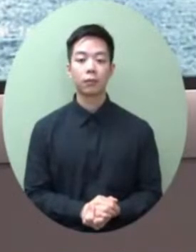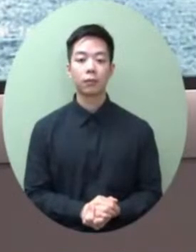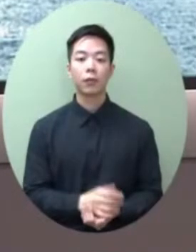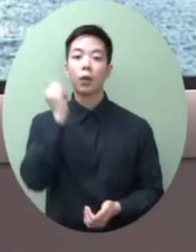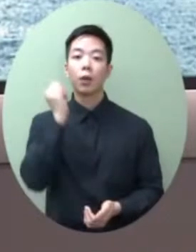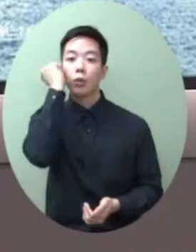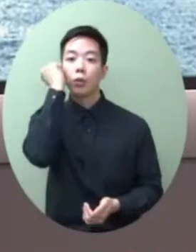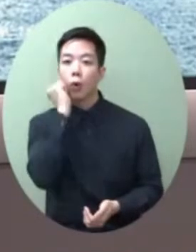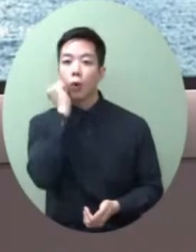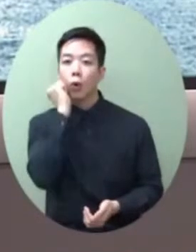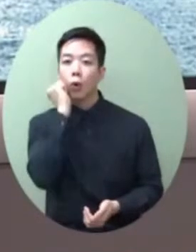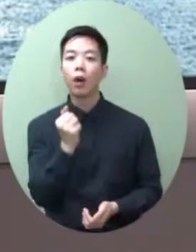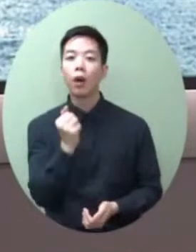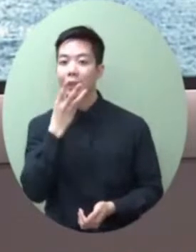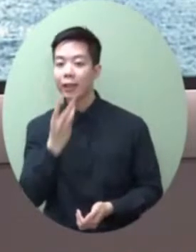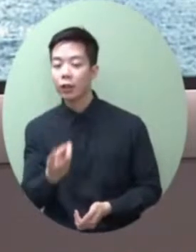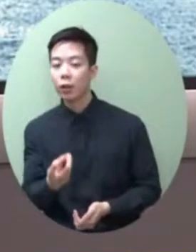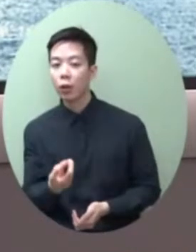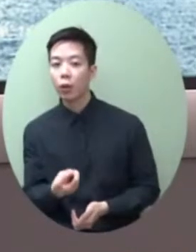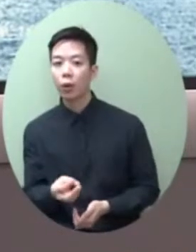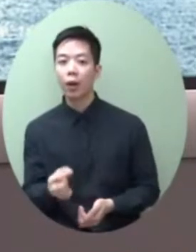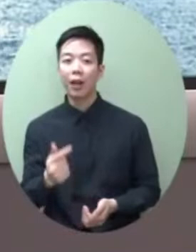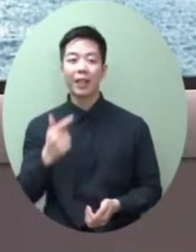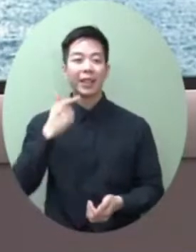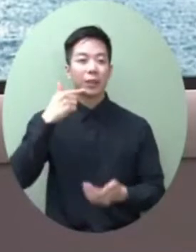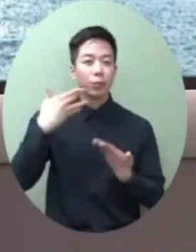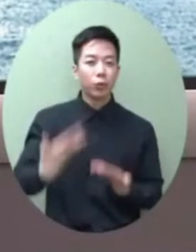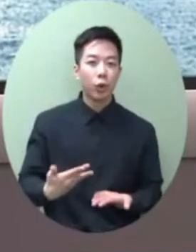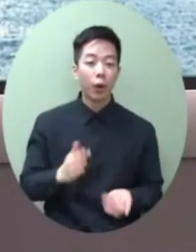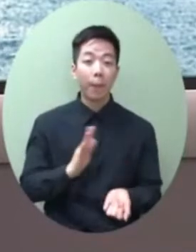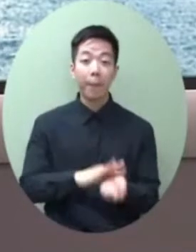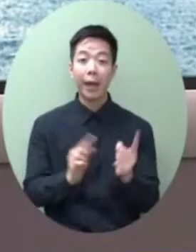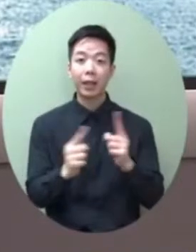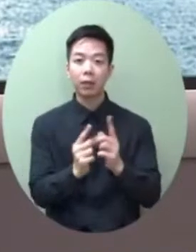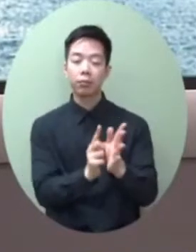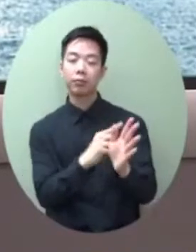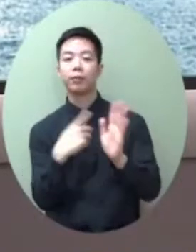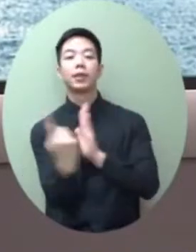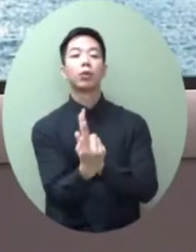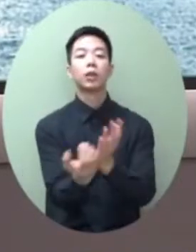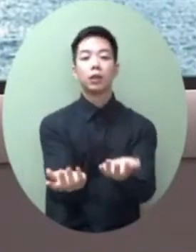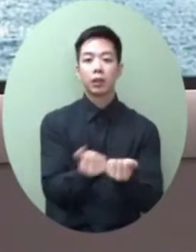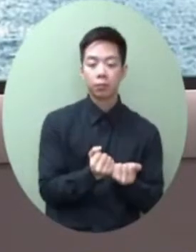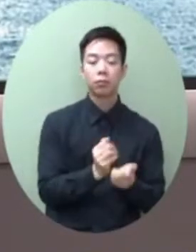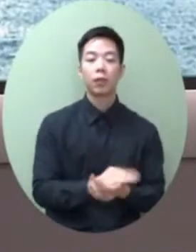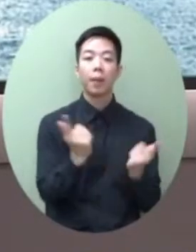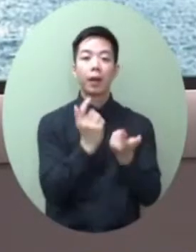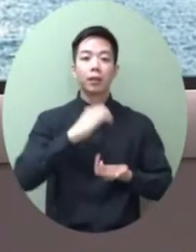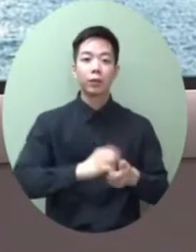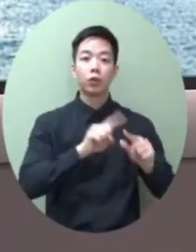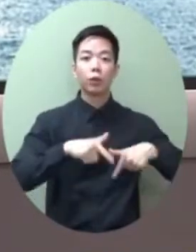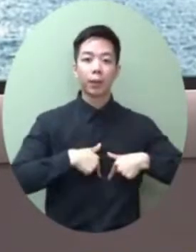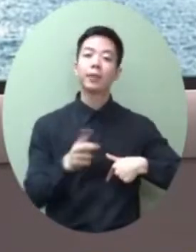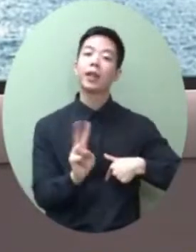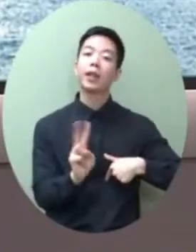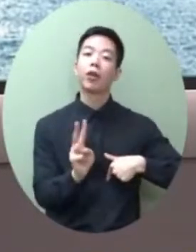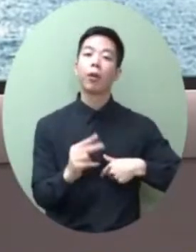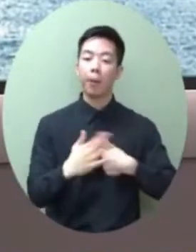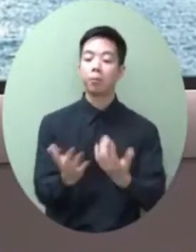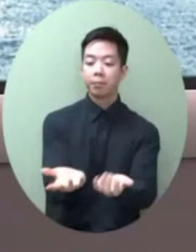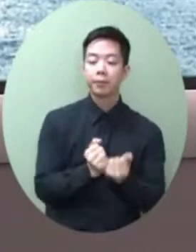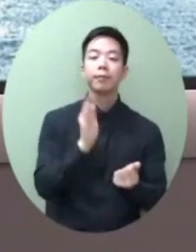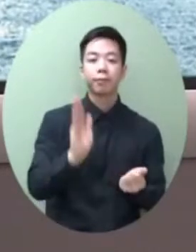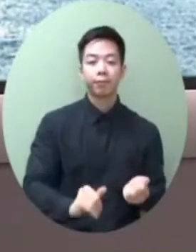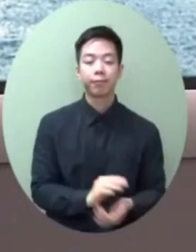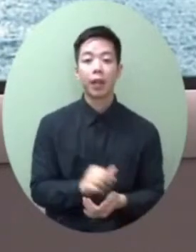Besides giving priority to children and the elderly and the serious cases, in the North Lantau Infection Control Center